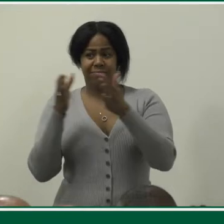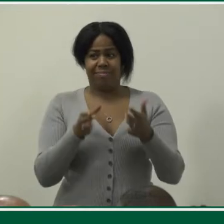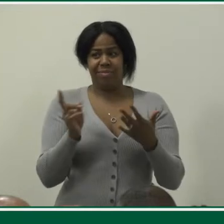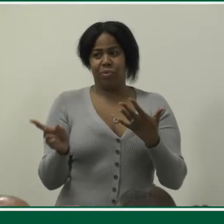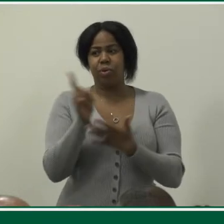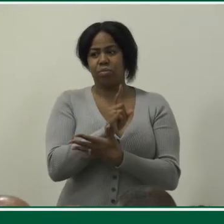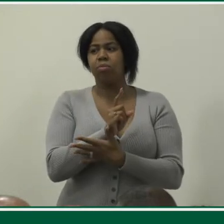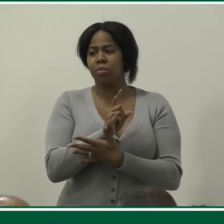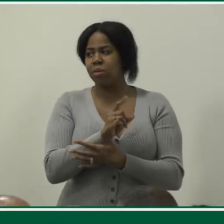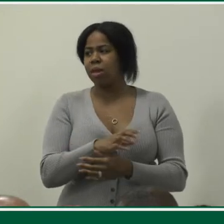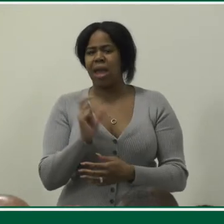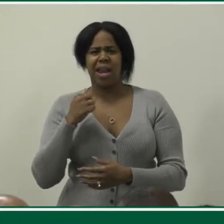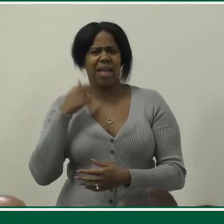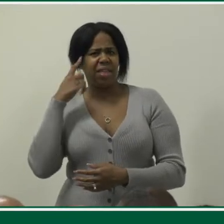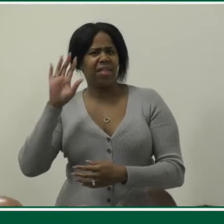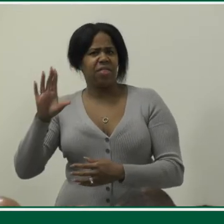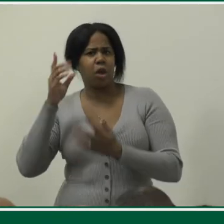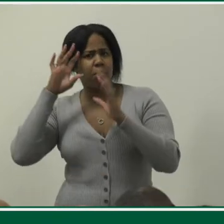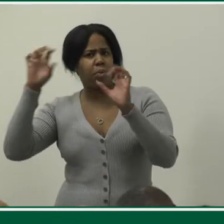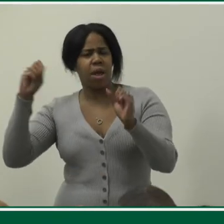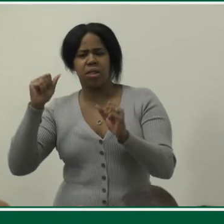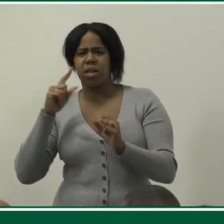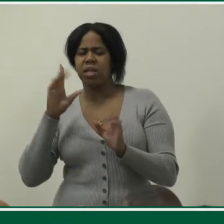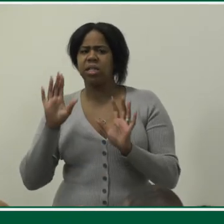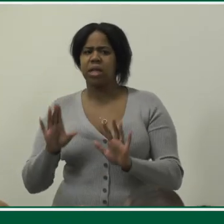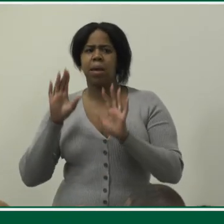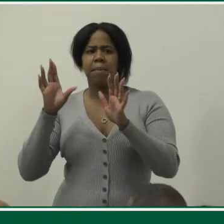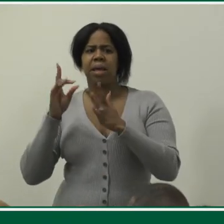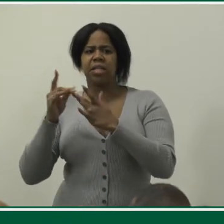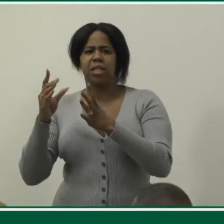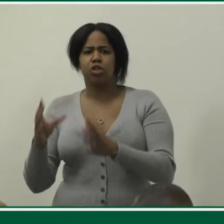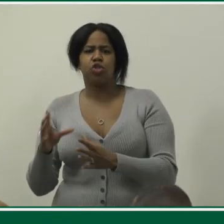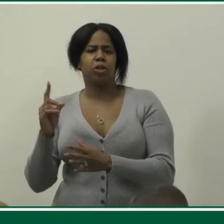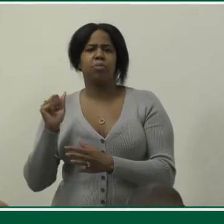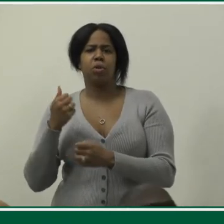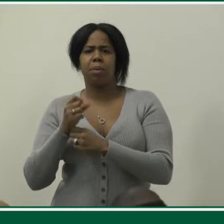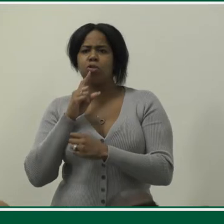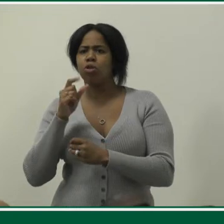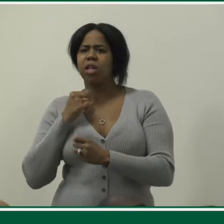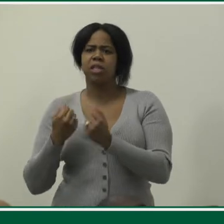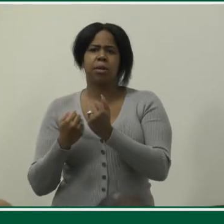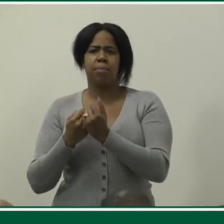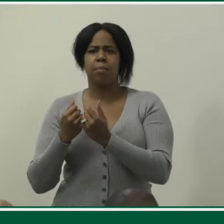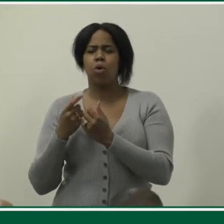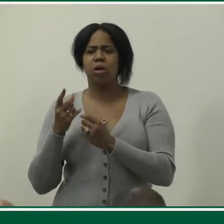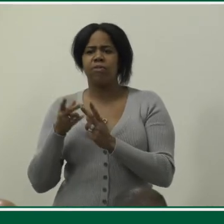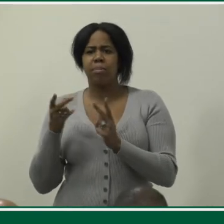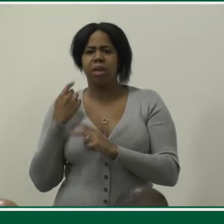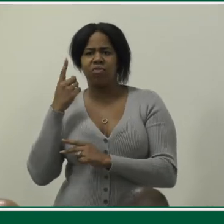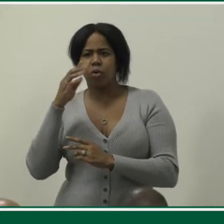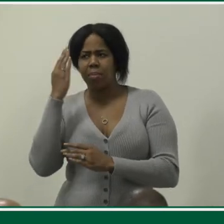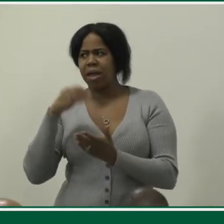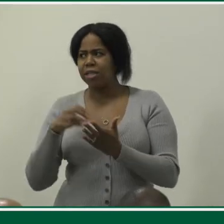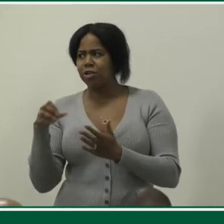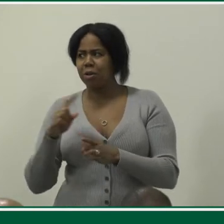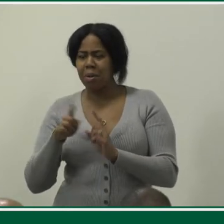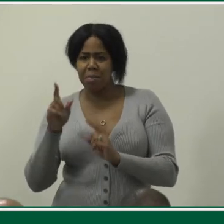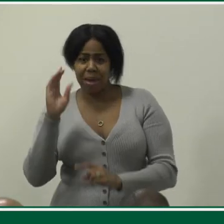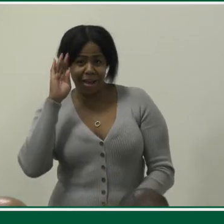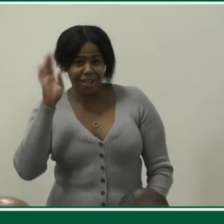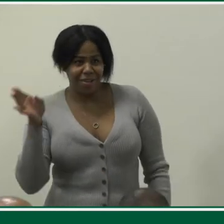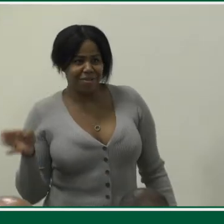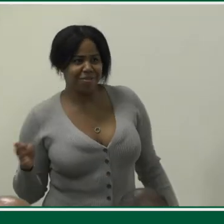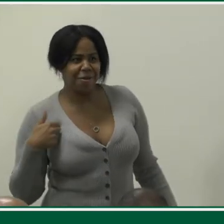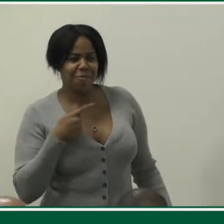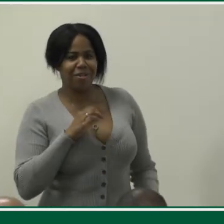Parham, I think, does an amazing job trying to lead that institution to be a supportive institution for Black students. But make no doubt about it, we're number